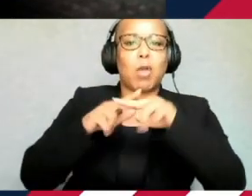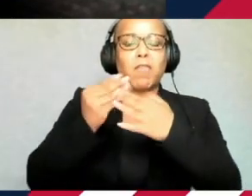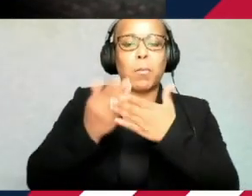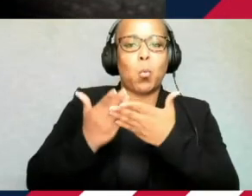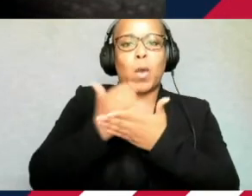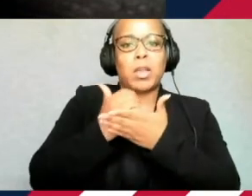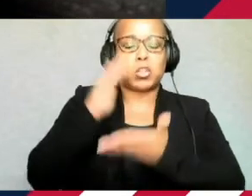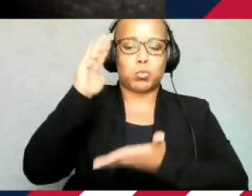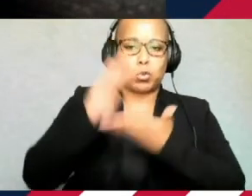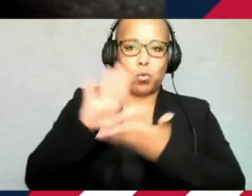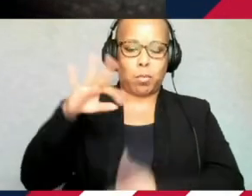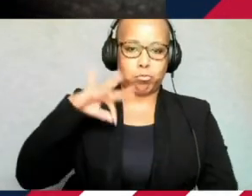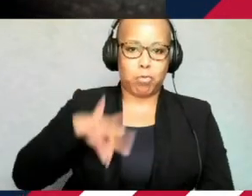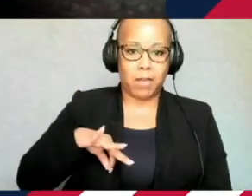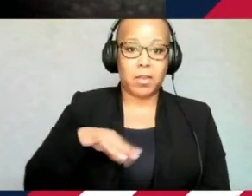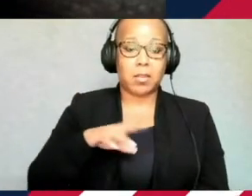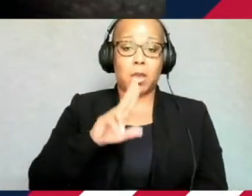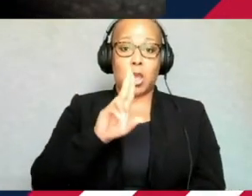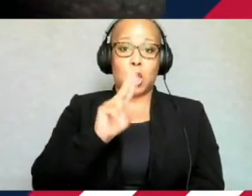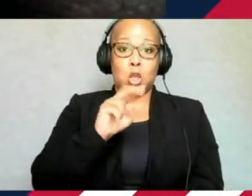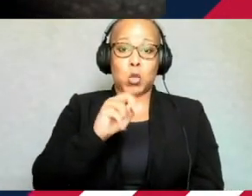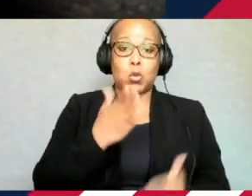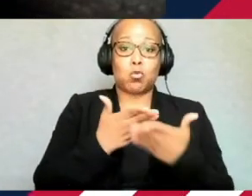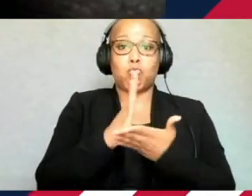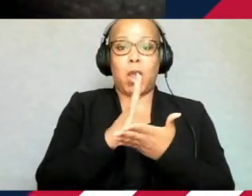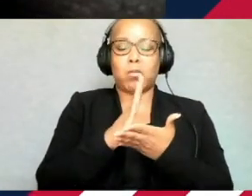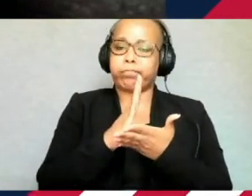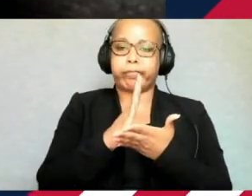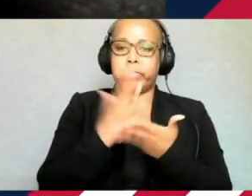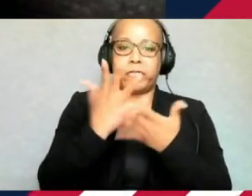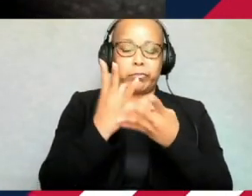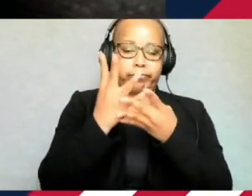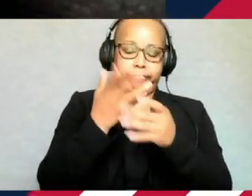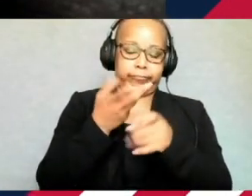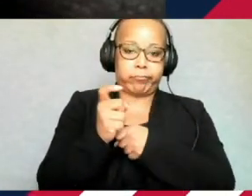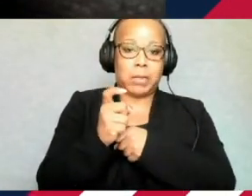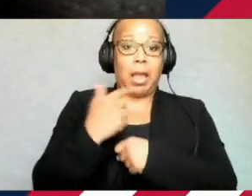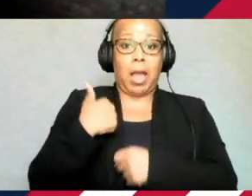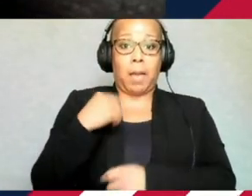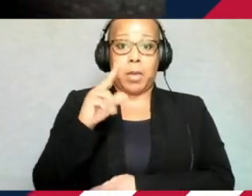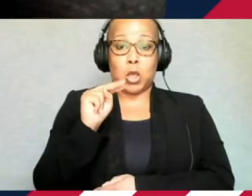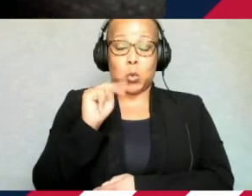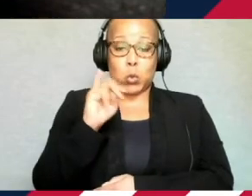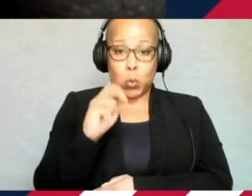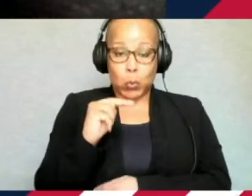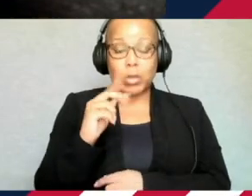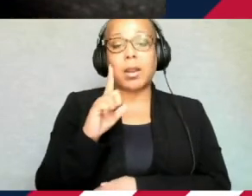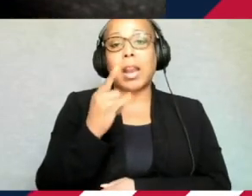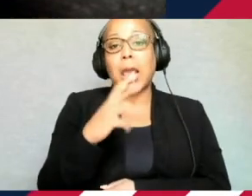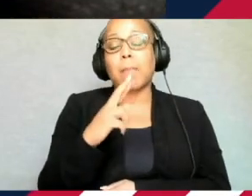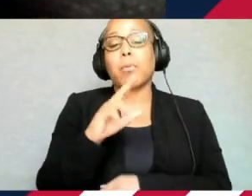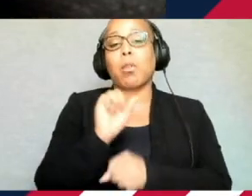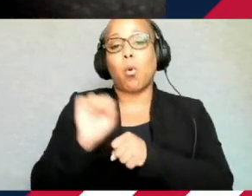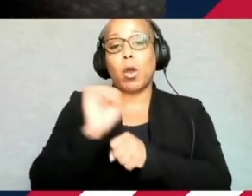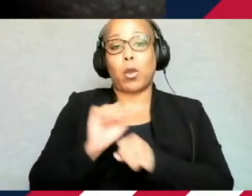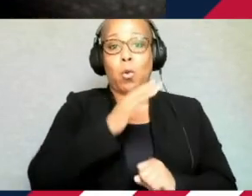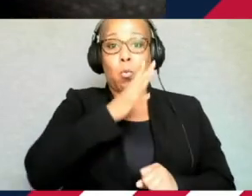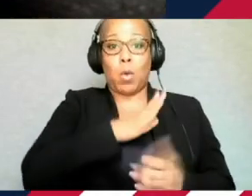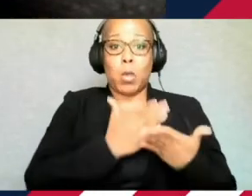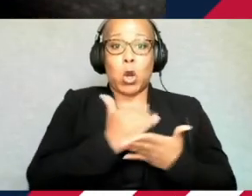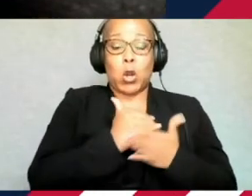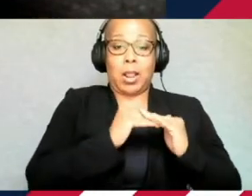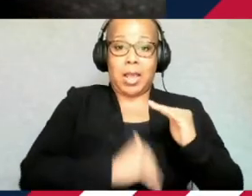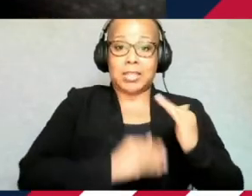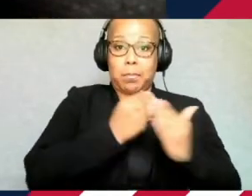profits. Union rights are being trampled. I'm a union side labor lawyer. And women earn less money at